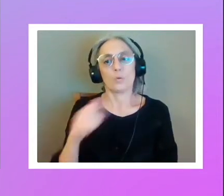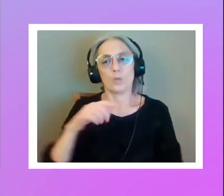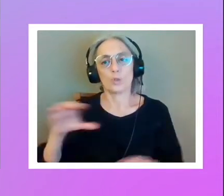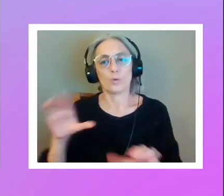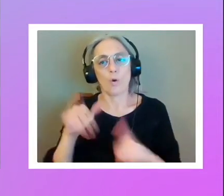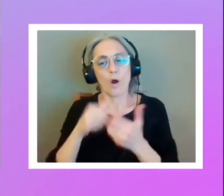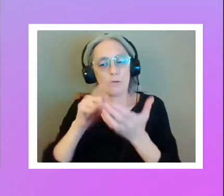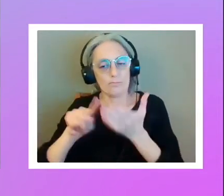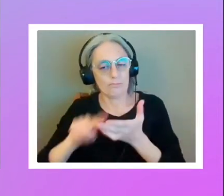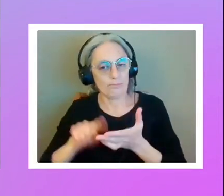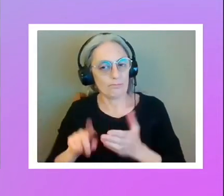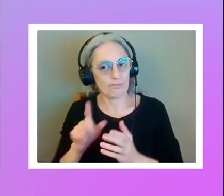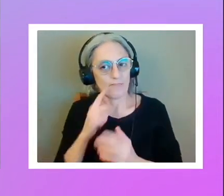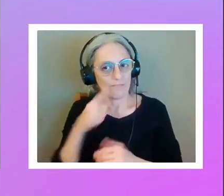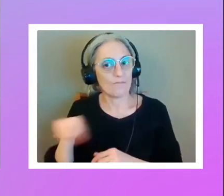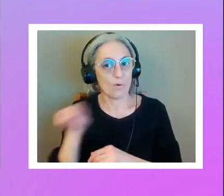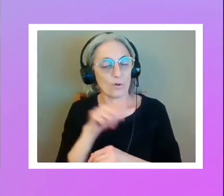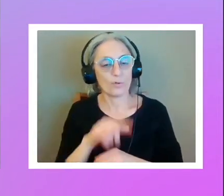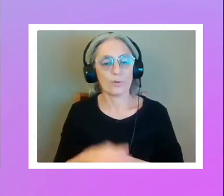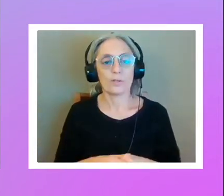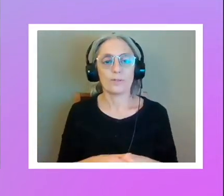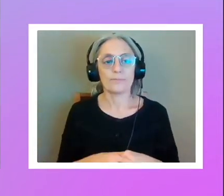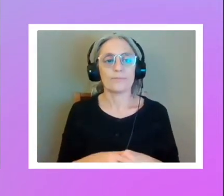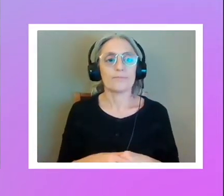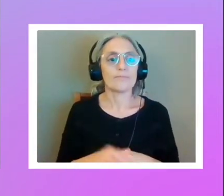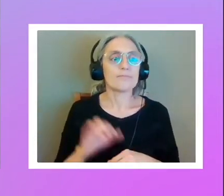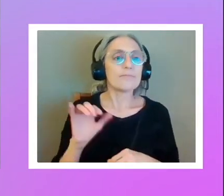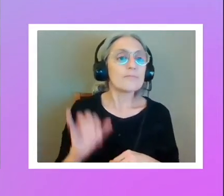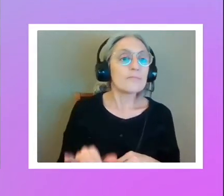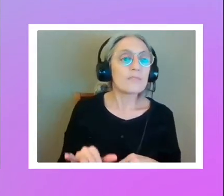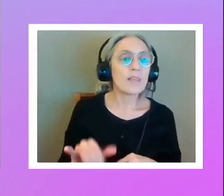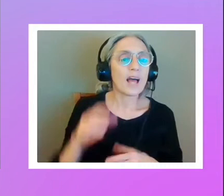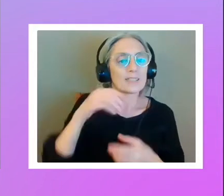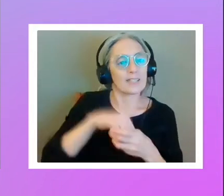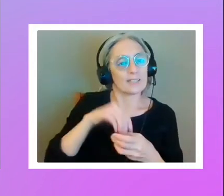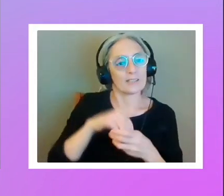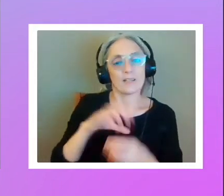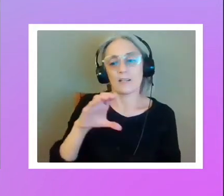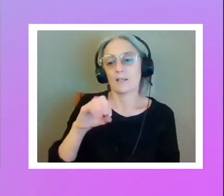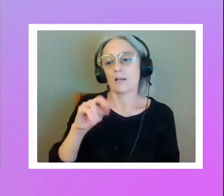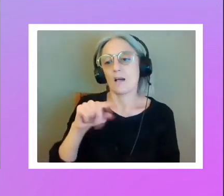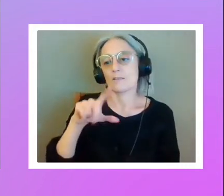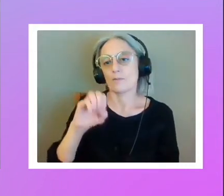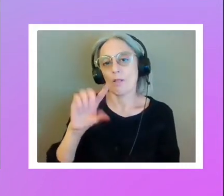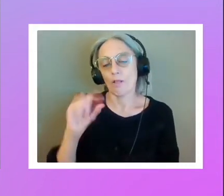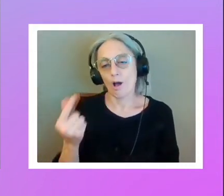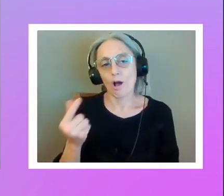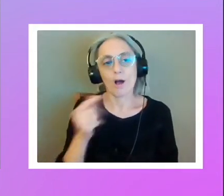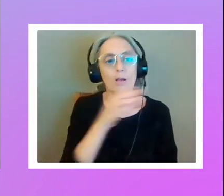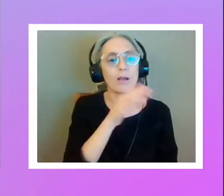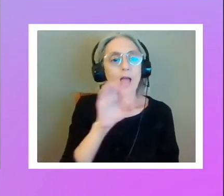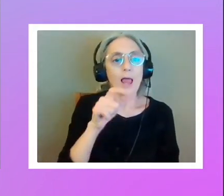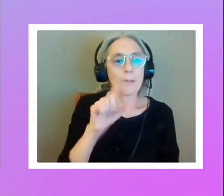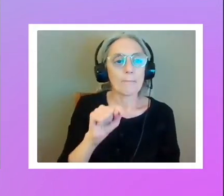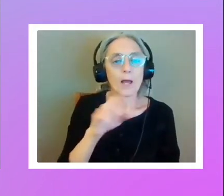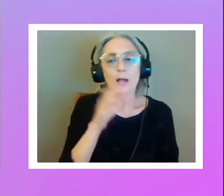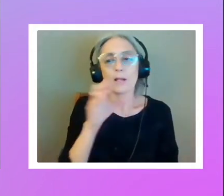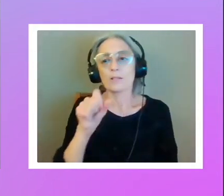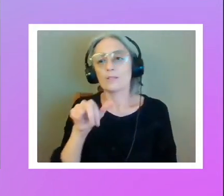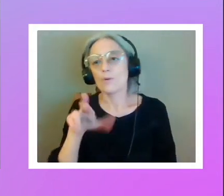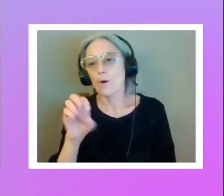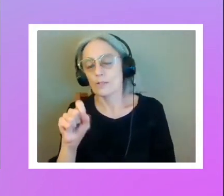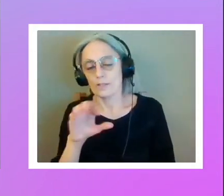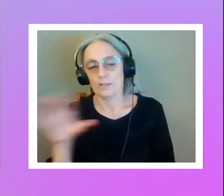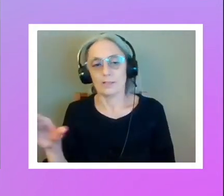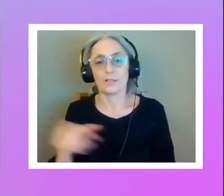happens. This is kind of what your console log looks like inside. You have your console log, your elements, your sources. This is what happens when you right click